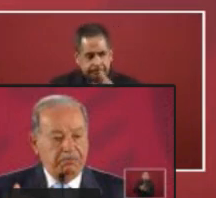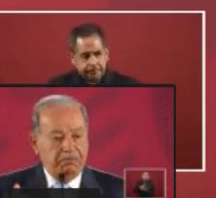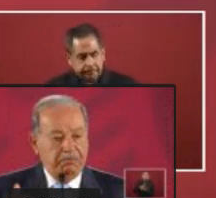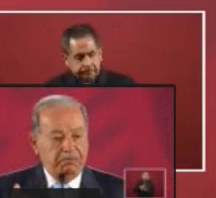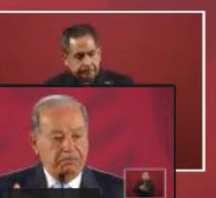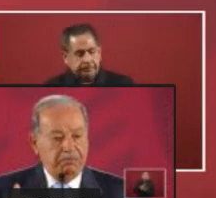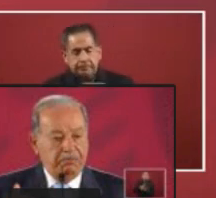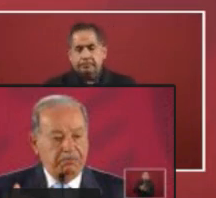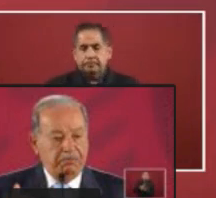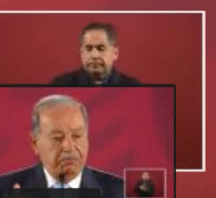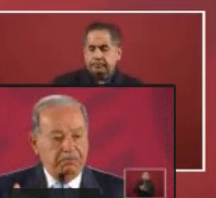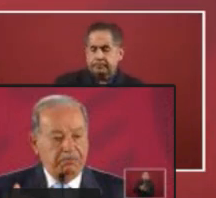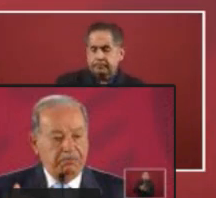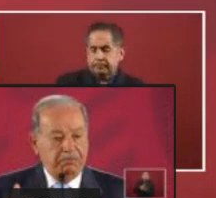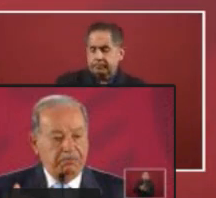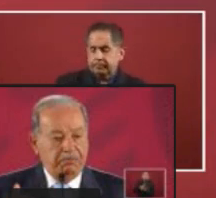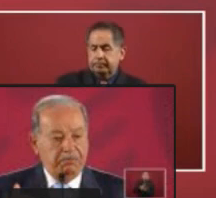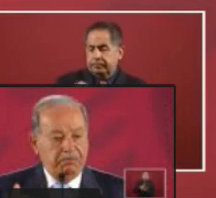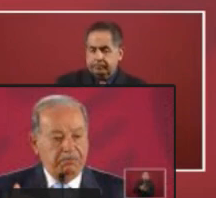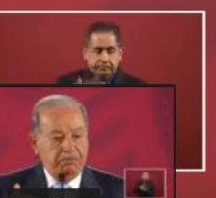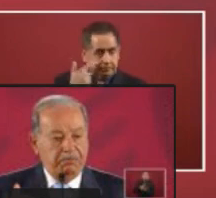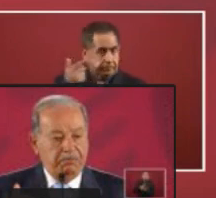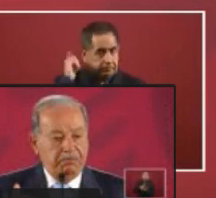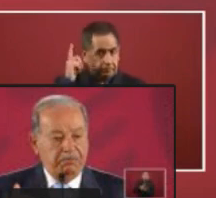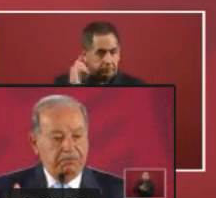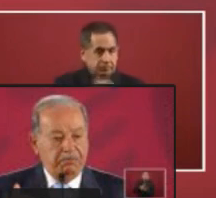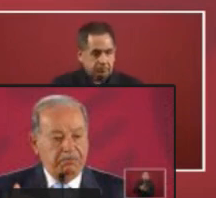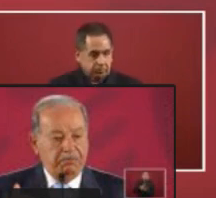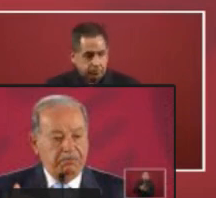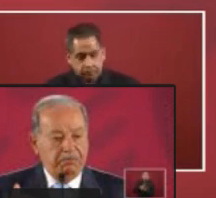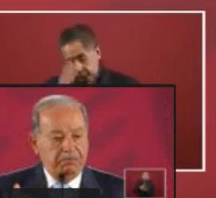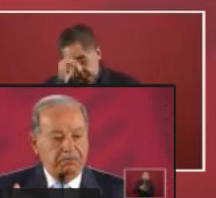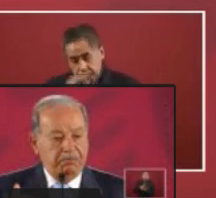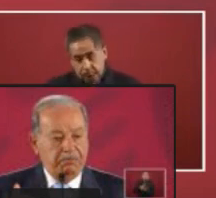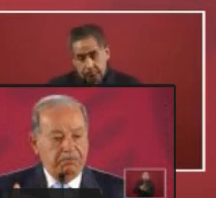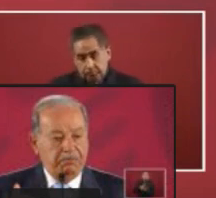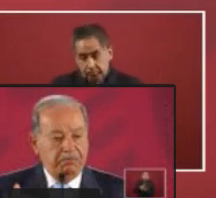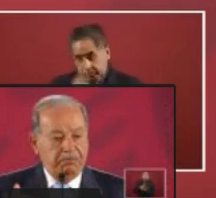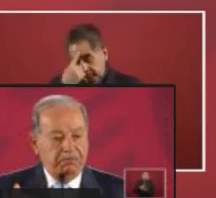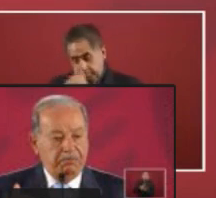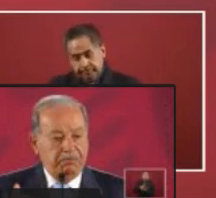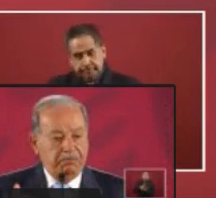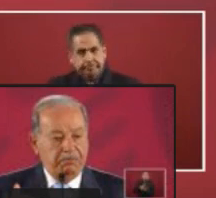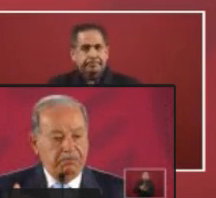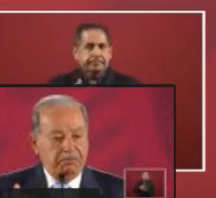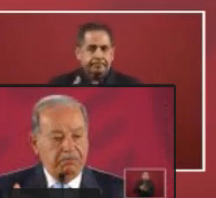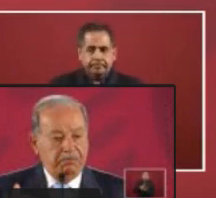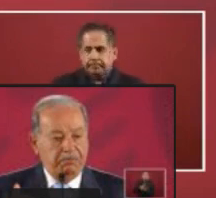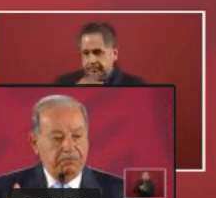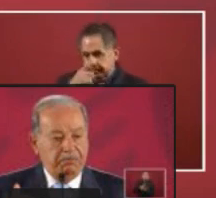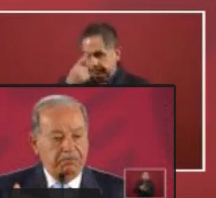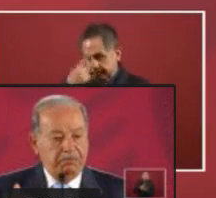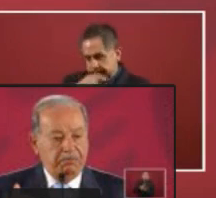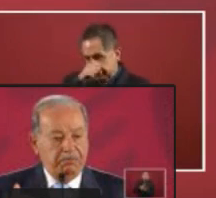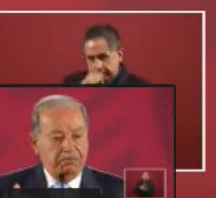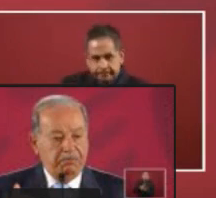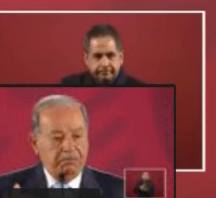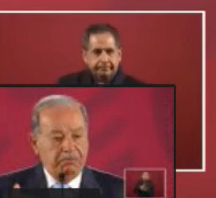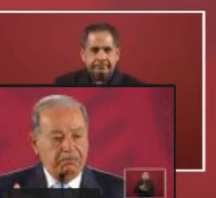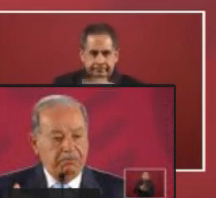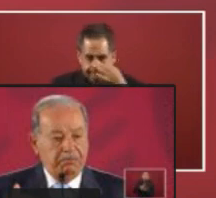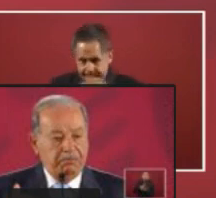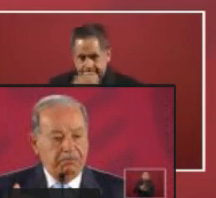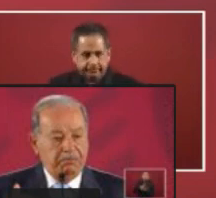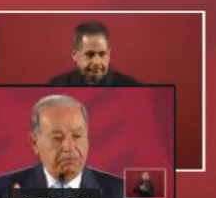4,500 million pesos, or dollars, I'm sorry. And we've come to an agreement so that